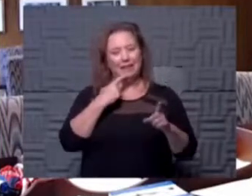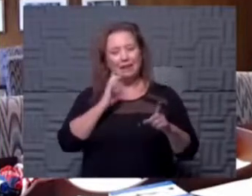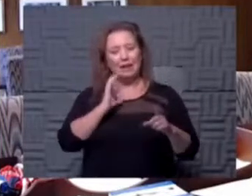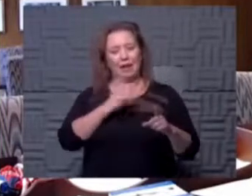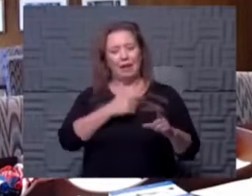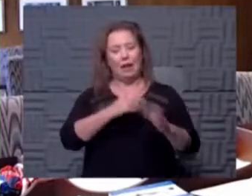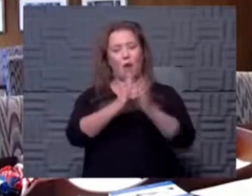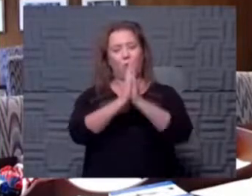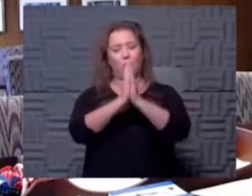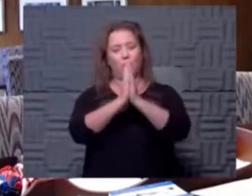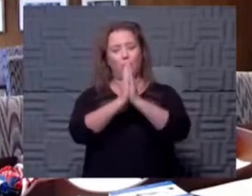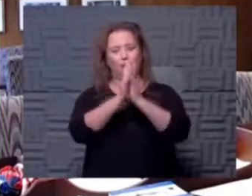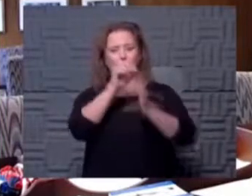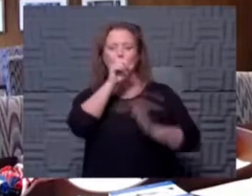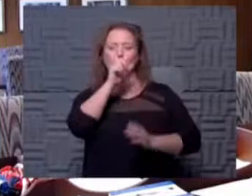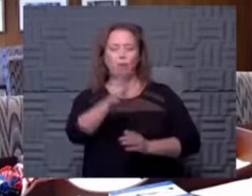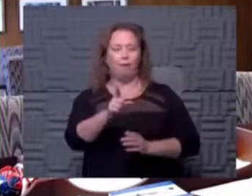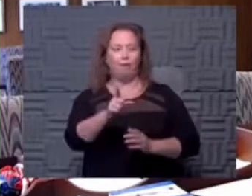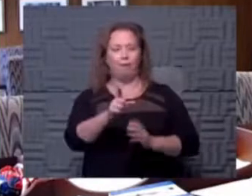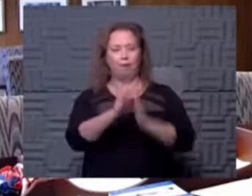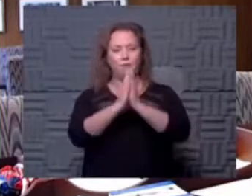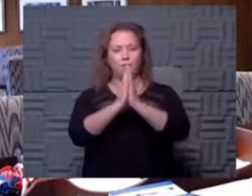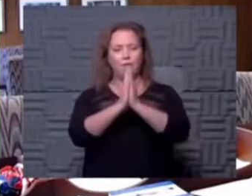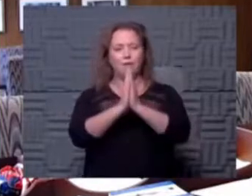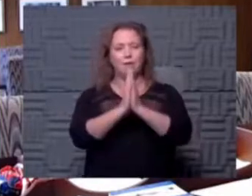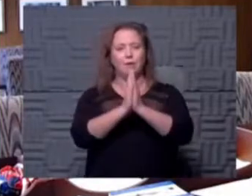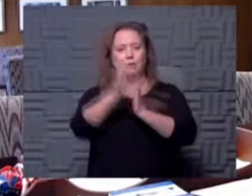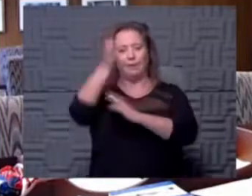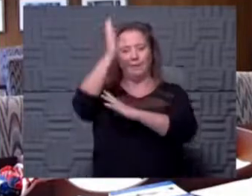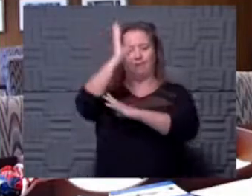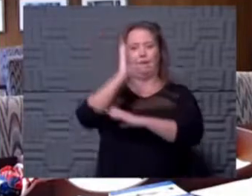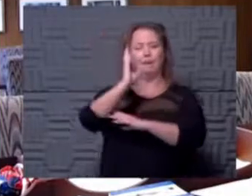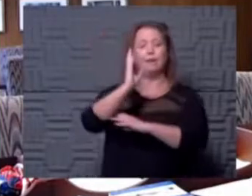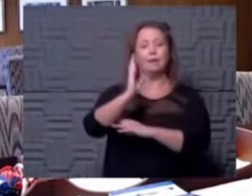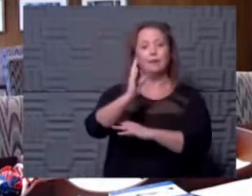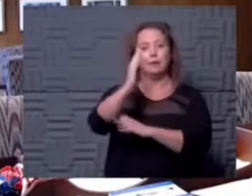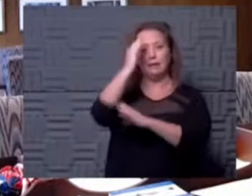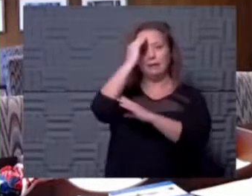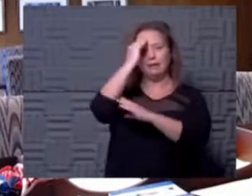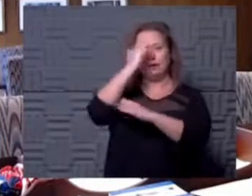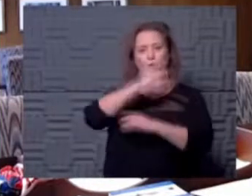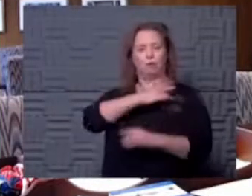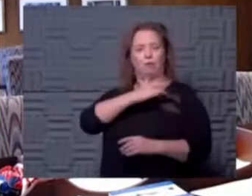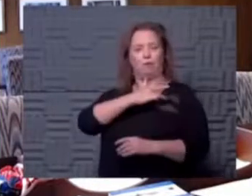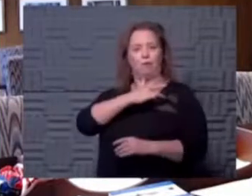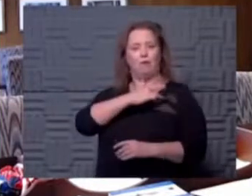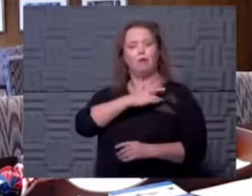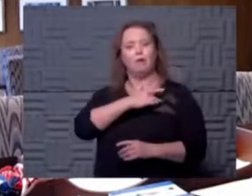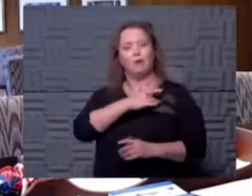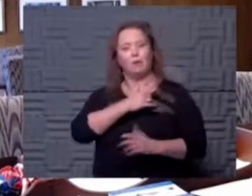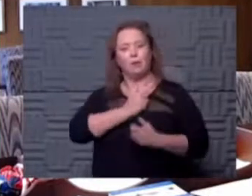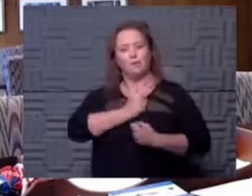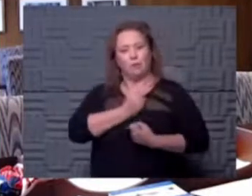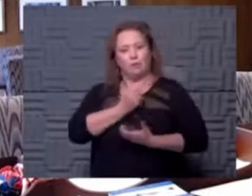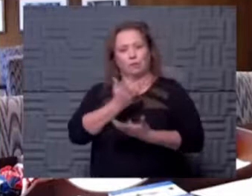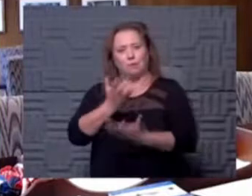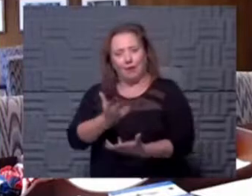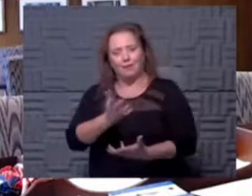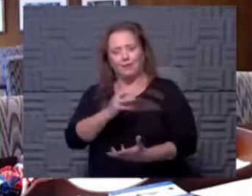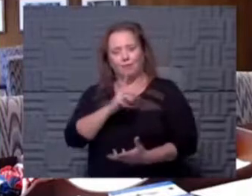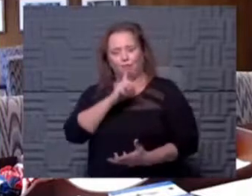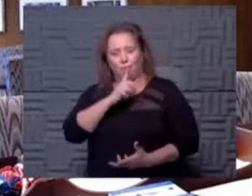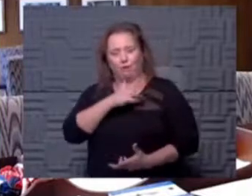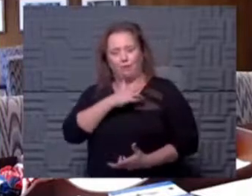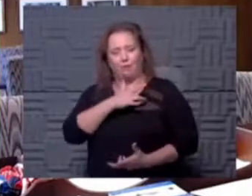prayer needs to be authentic. It needs to be real with God. So he knows what's in our hearts. So we have to express that really.